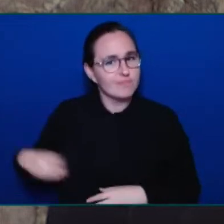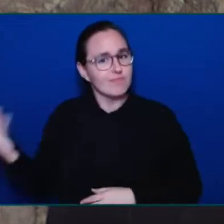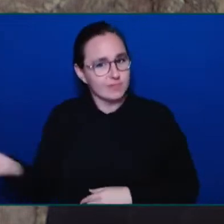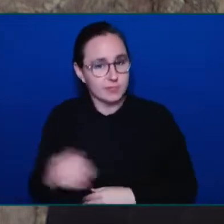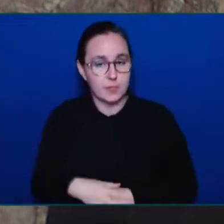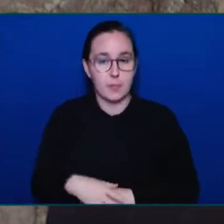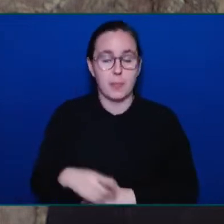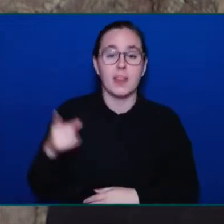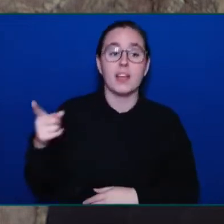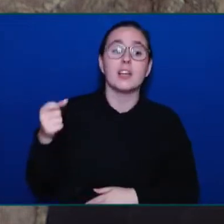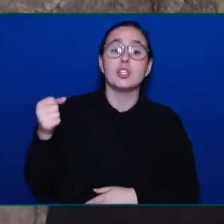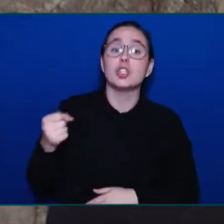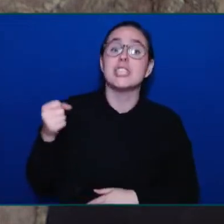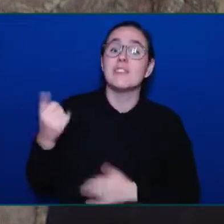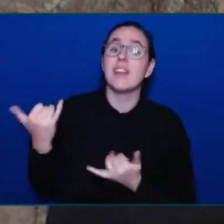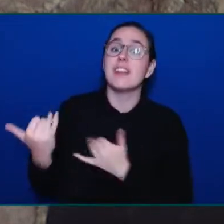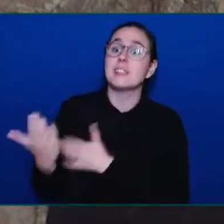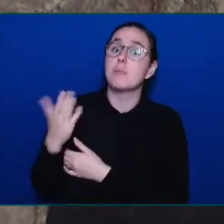donor.